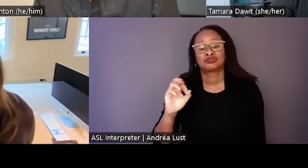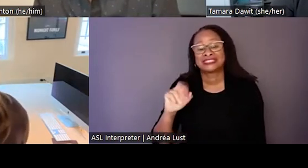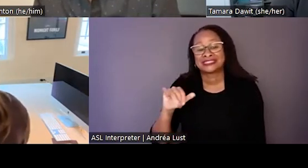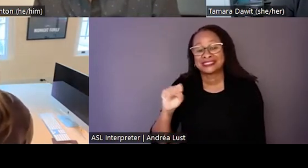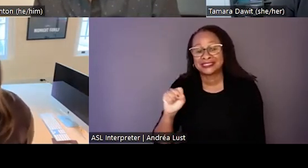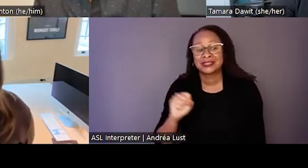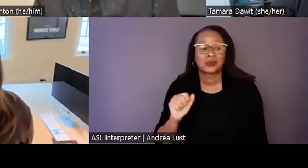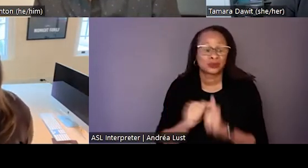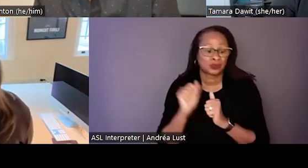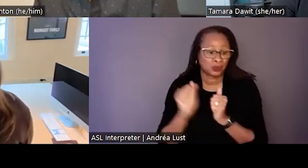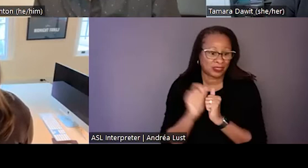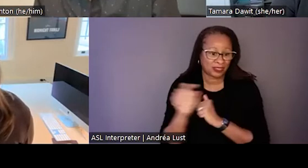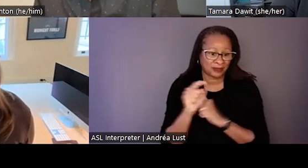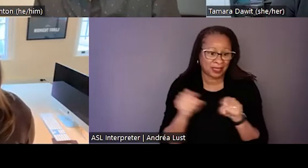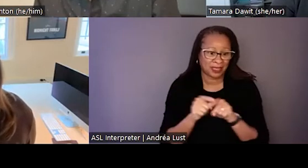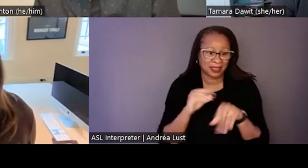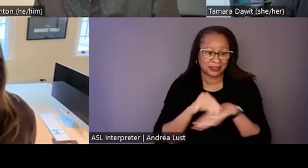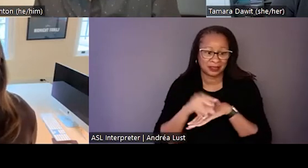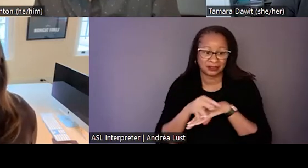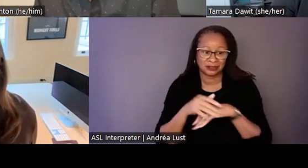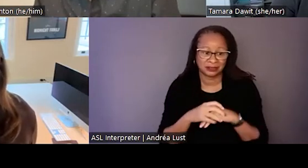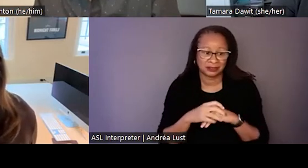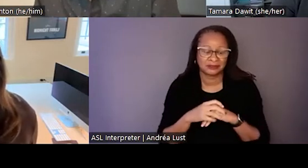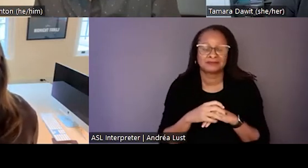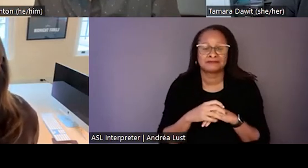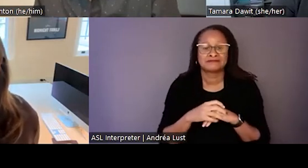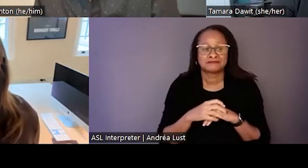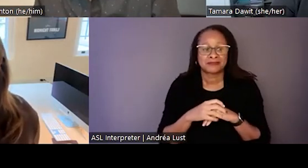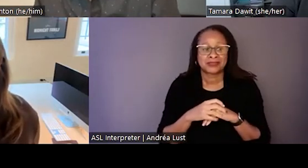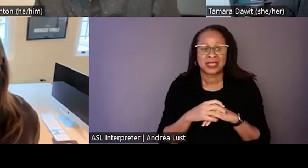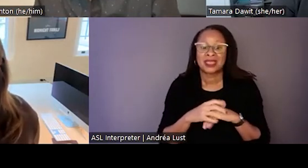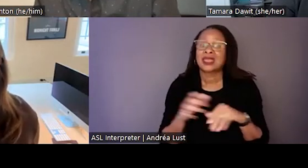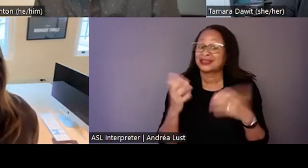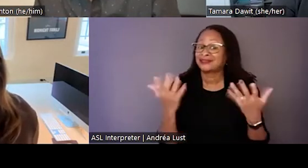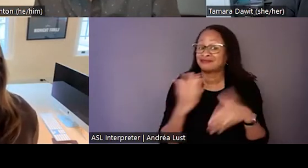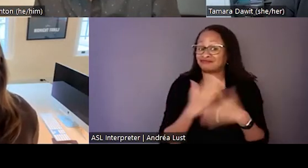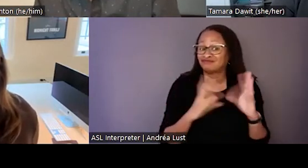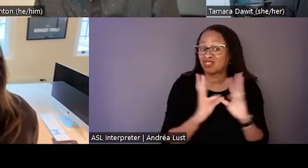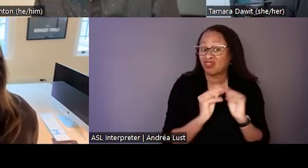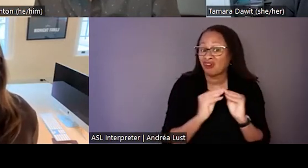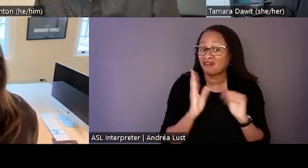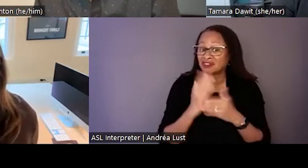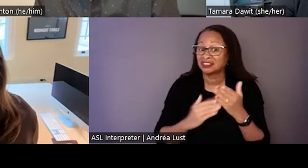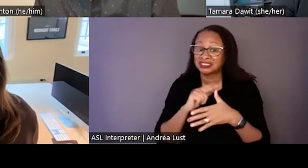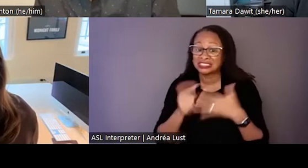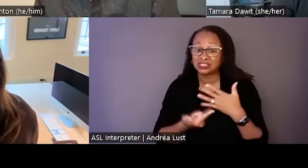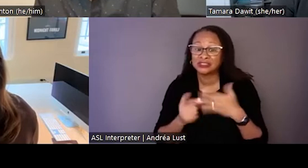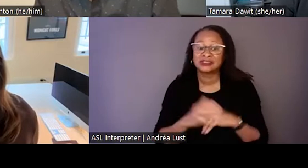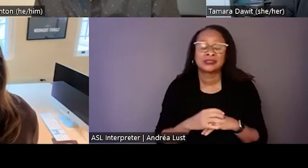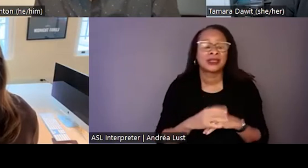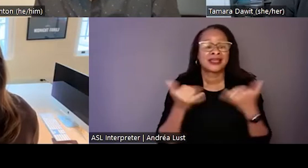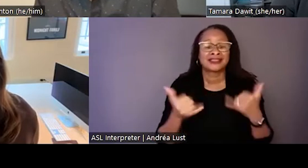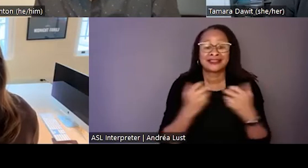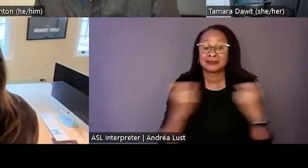was with them as a consultant of the panel and the conference series. Actually, this panel